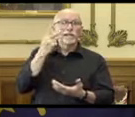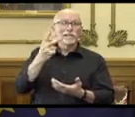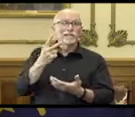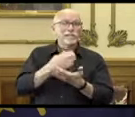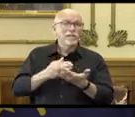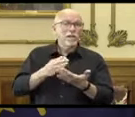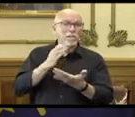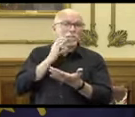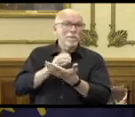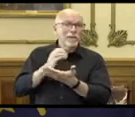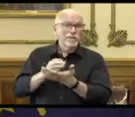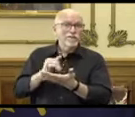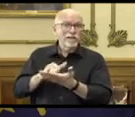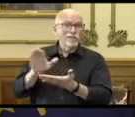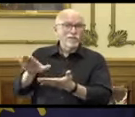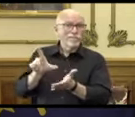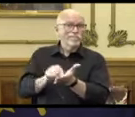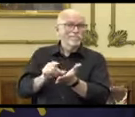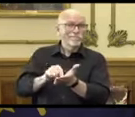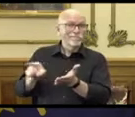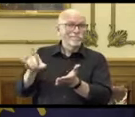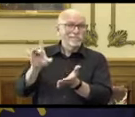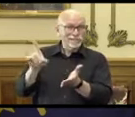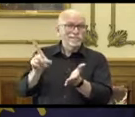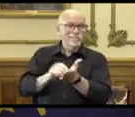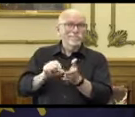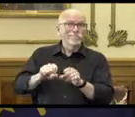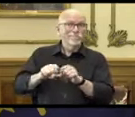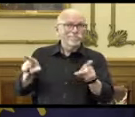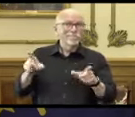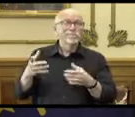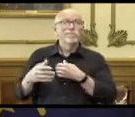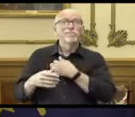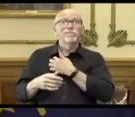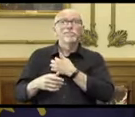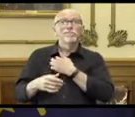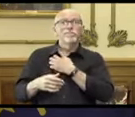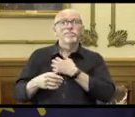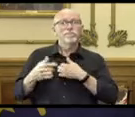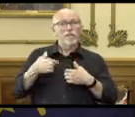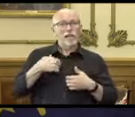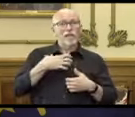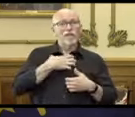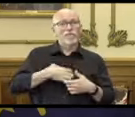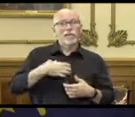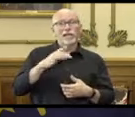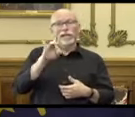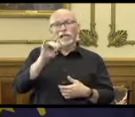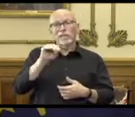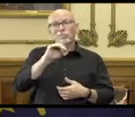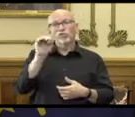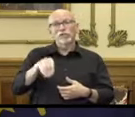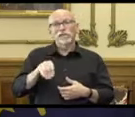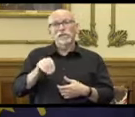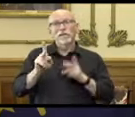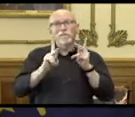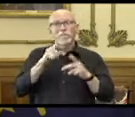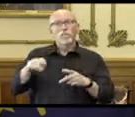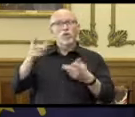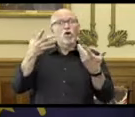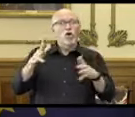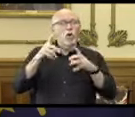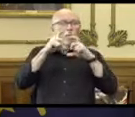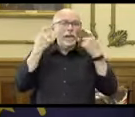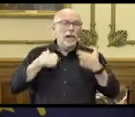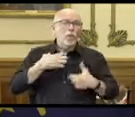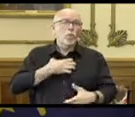that your publication has put out, where I would have hoped 80% plus would have been masked